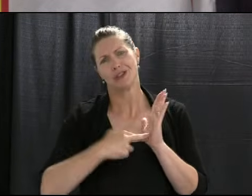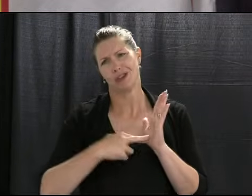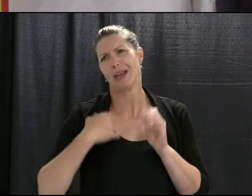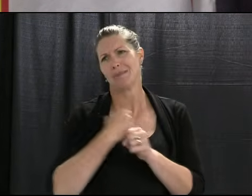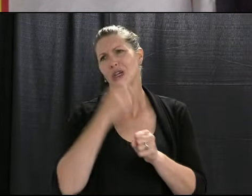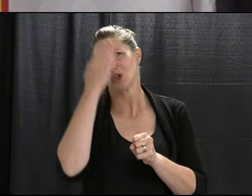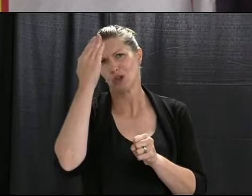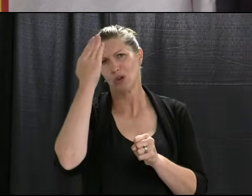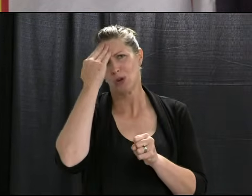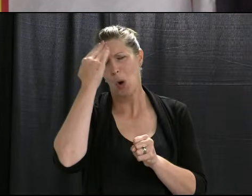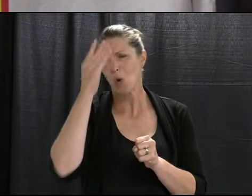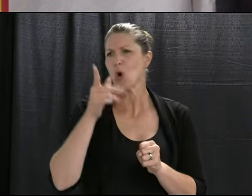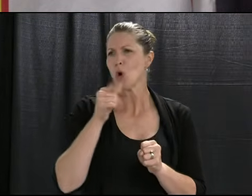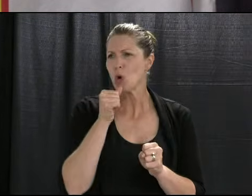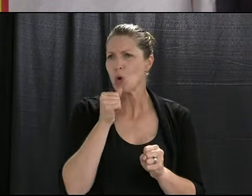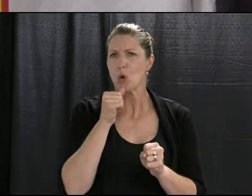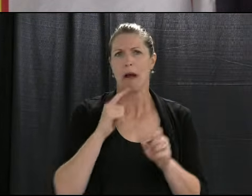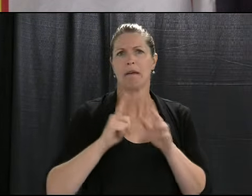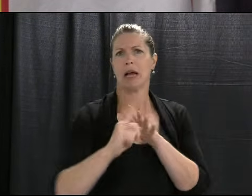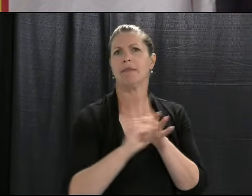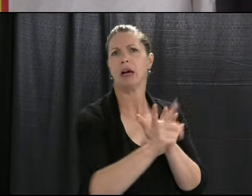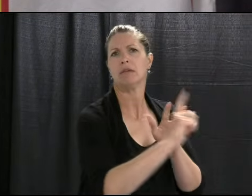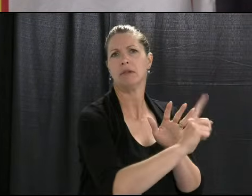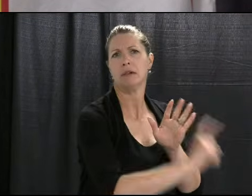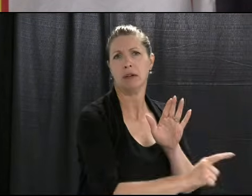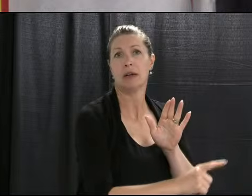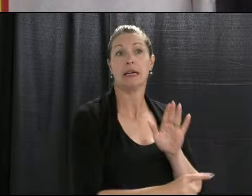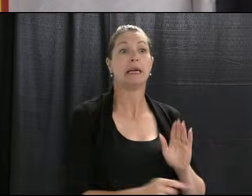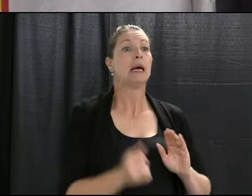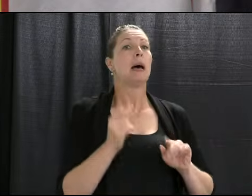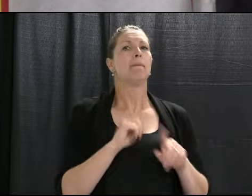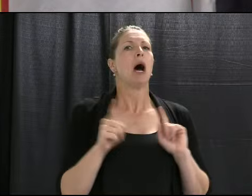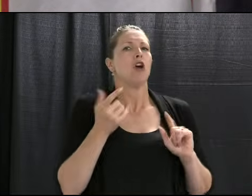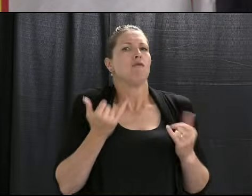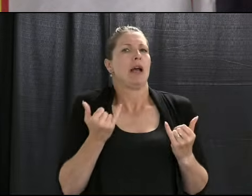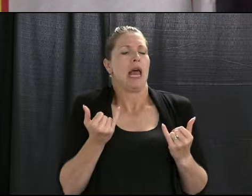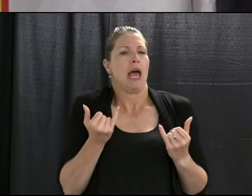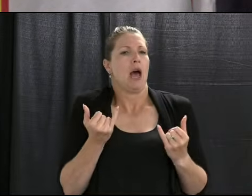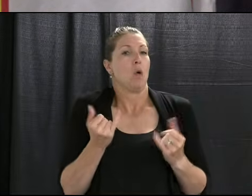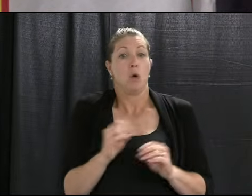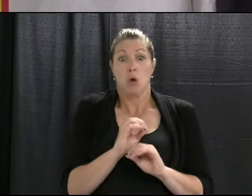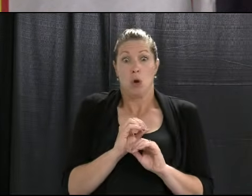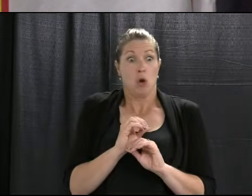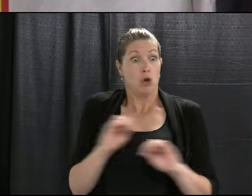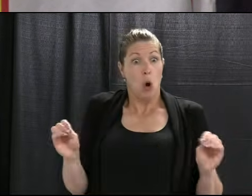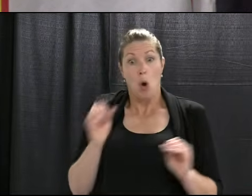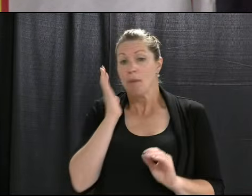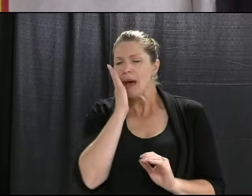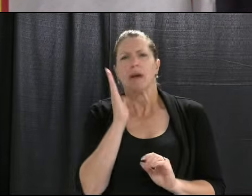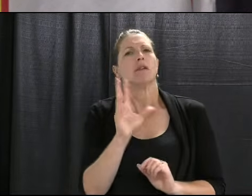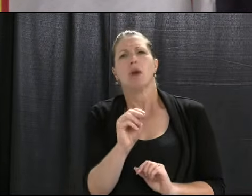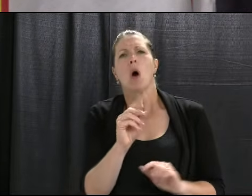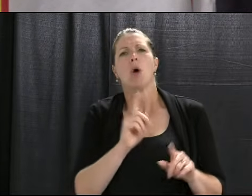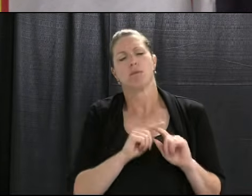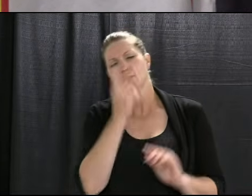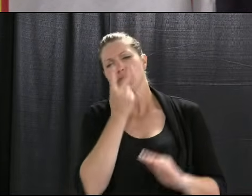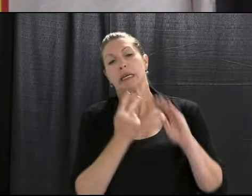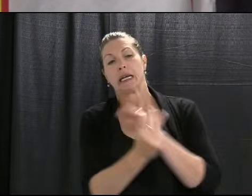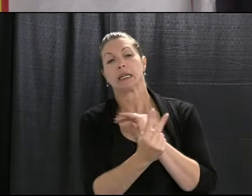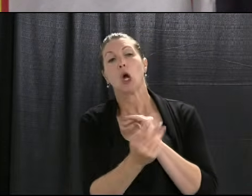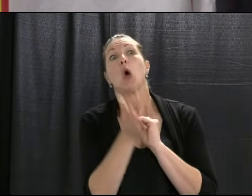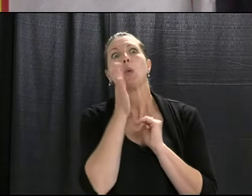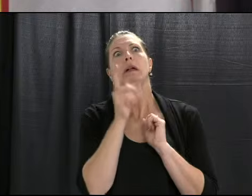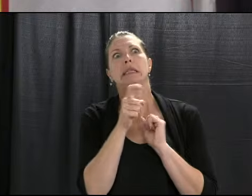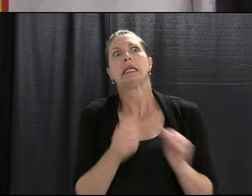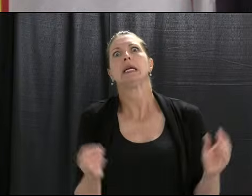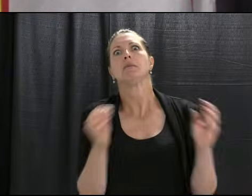then the Red Cross, by and large, sort out the accommodation, and I would regard them as the first point of contact